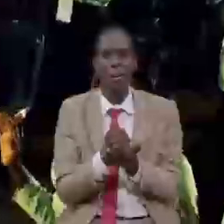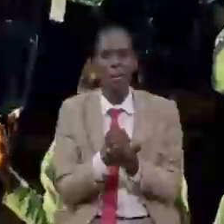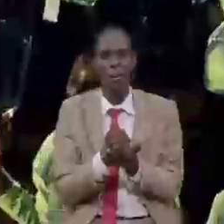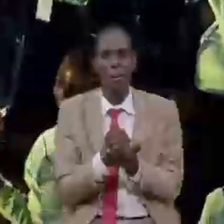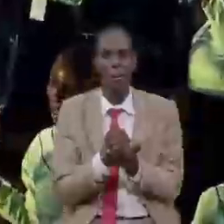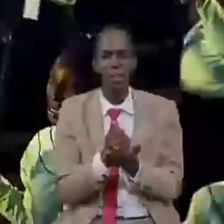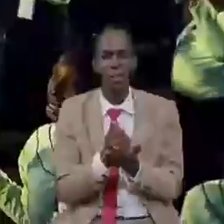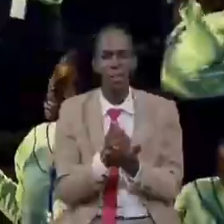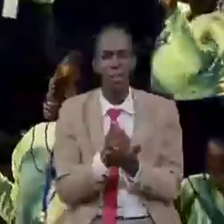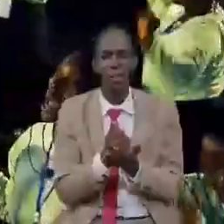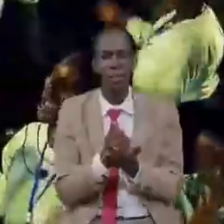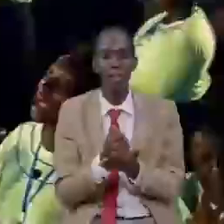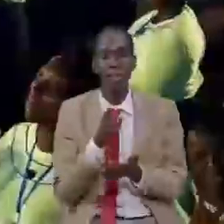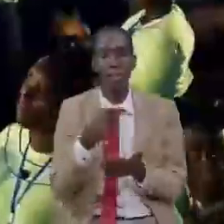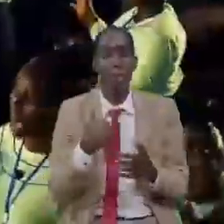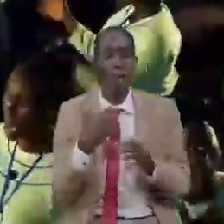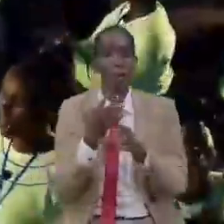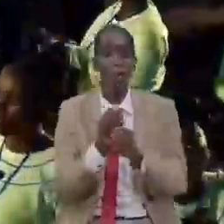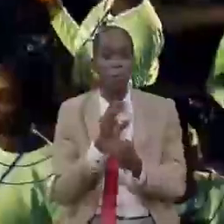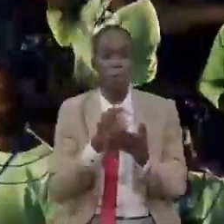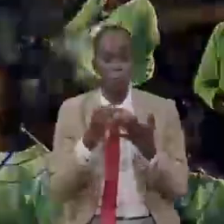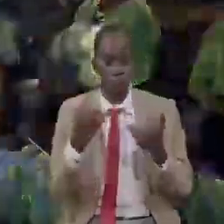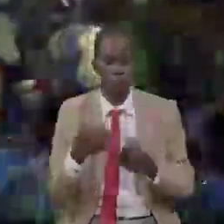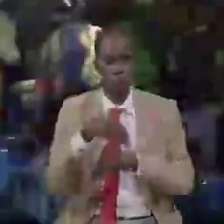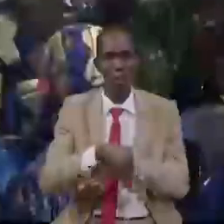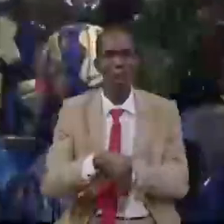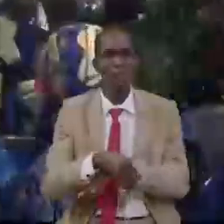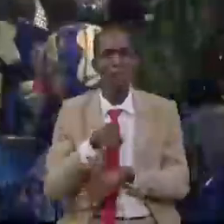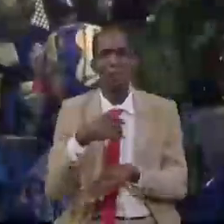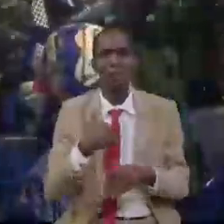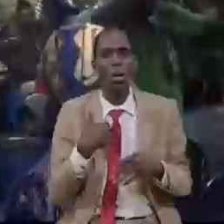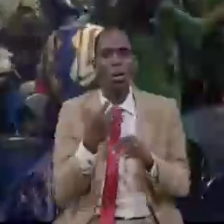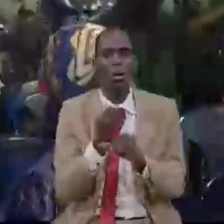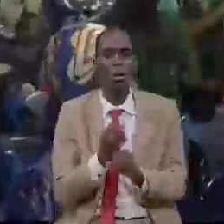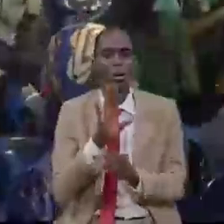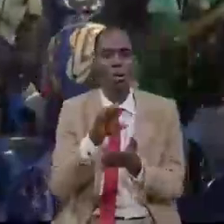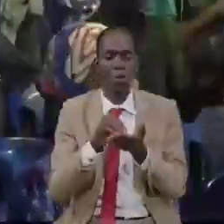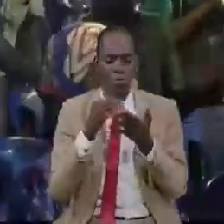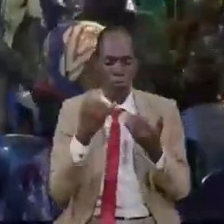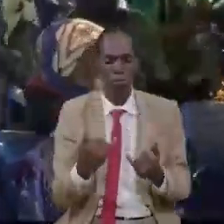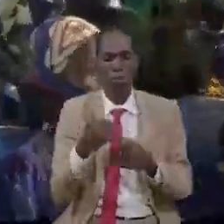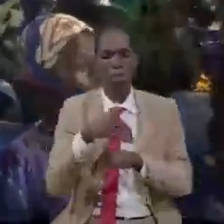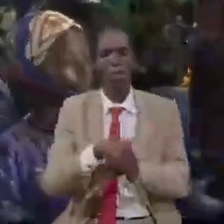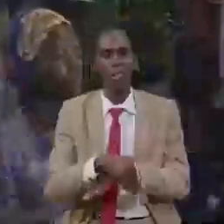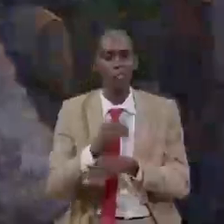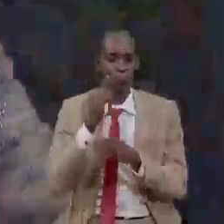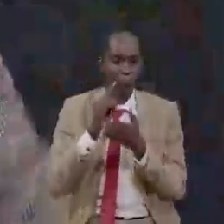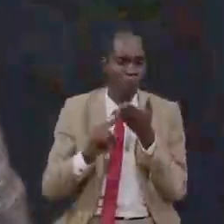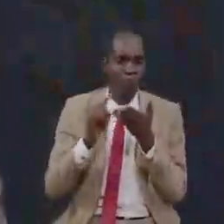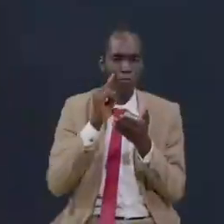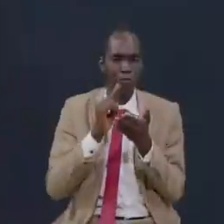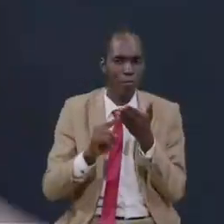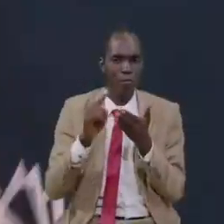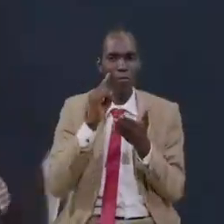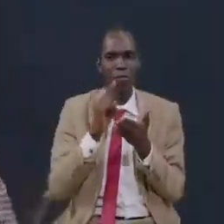You have got your own tonight. You have got your own tonight. Check up, check up, check up. There's